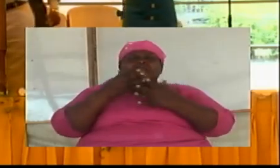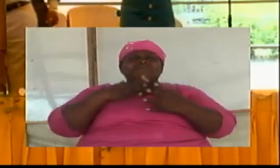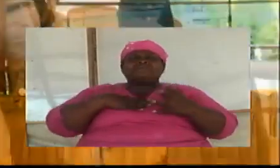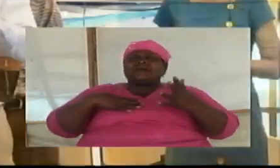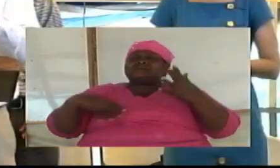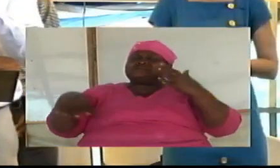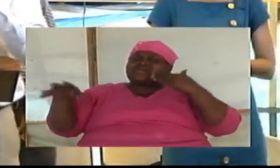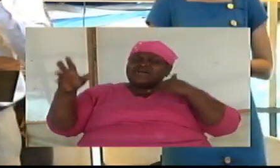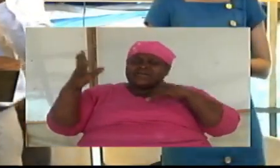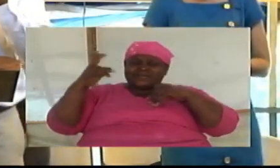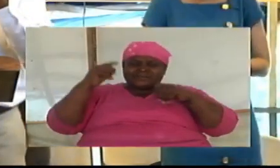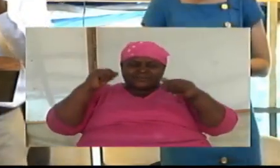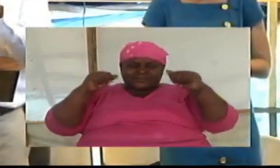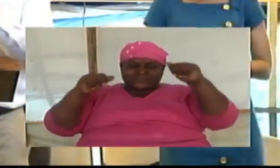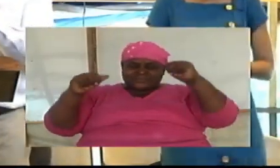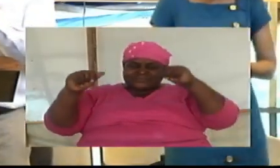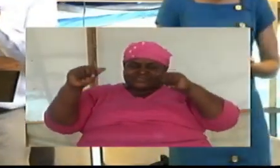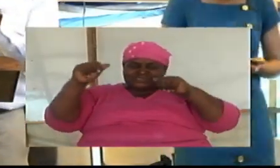all my doubts.